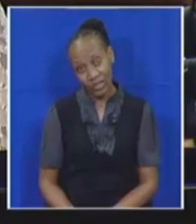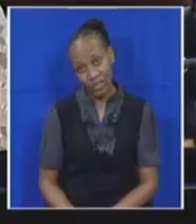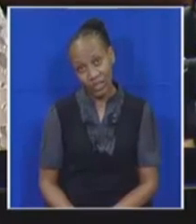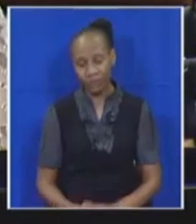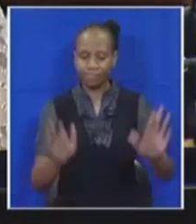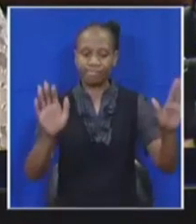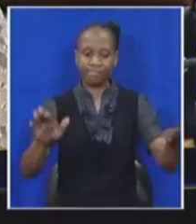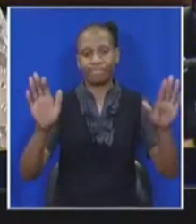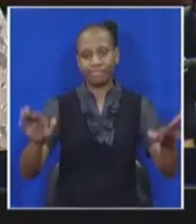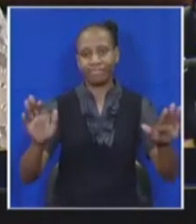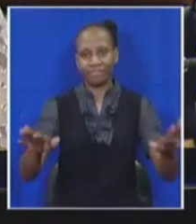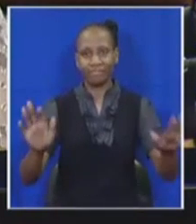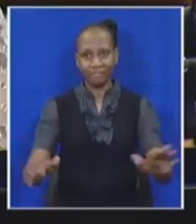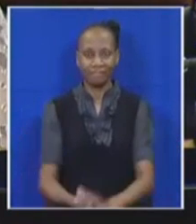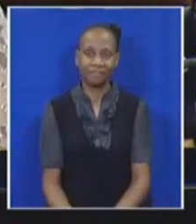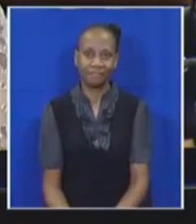Order.